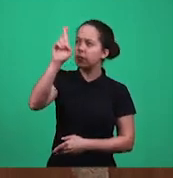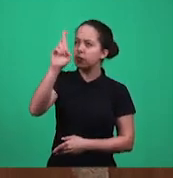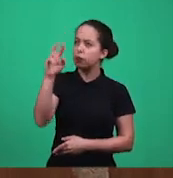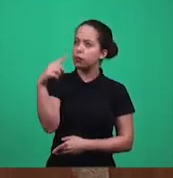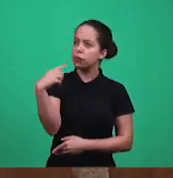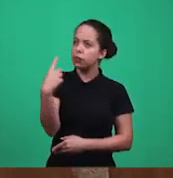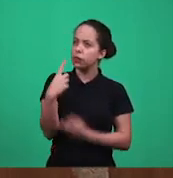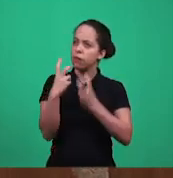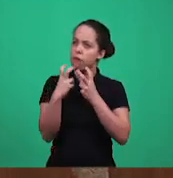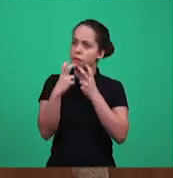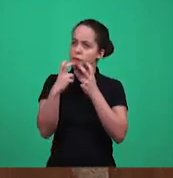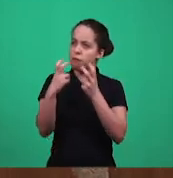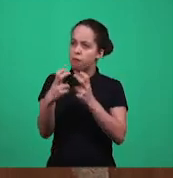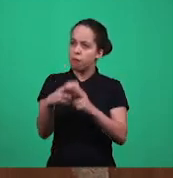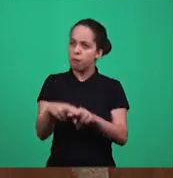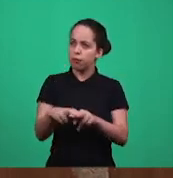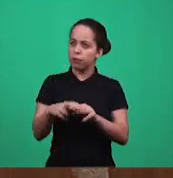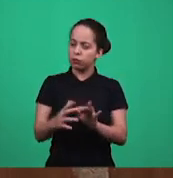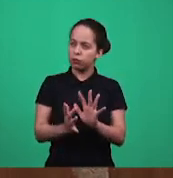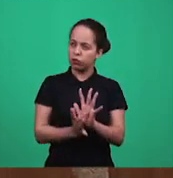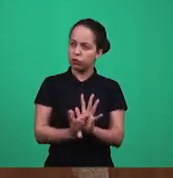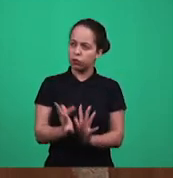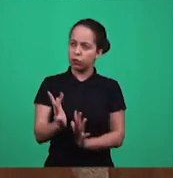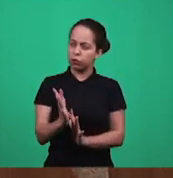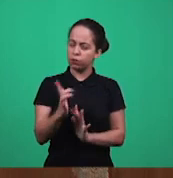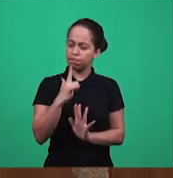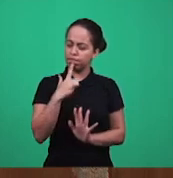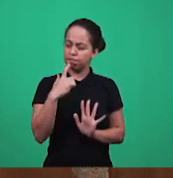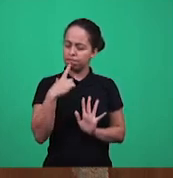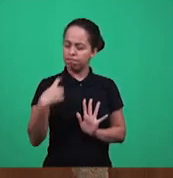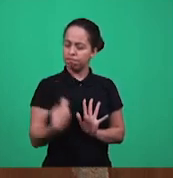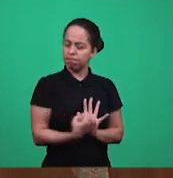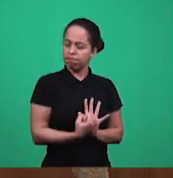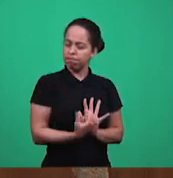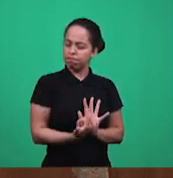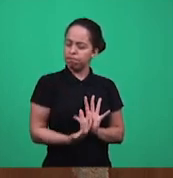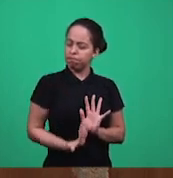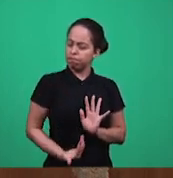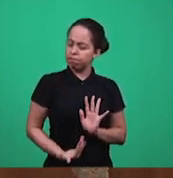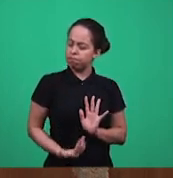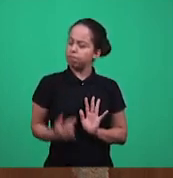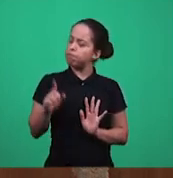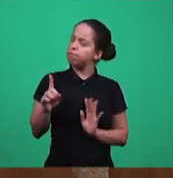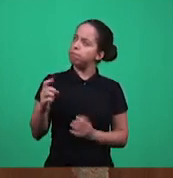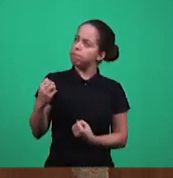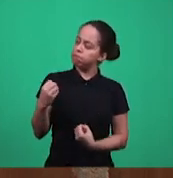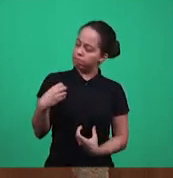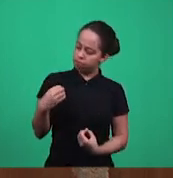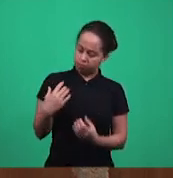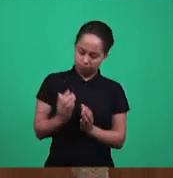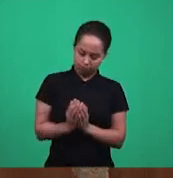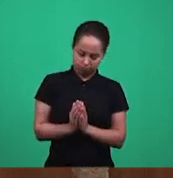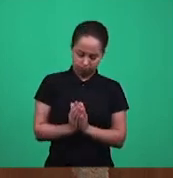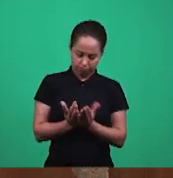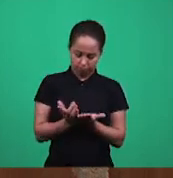Lord, we plead by the power of the lies and the blood of Jesus, because, Lord, you have taught us through your